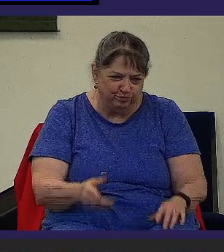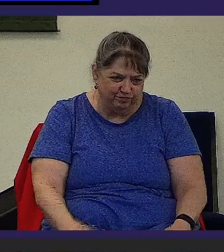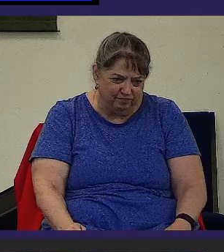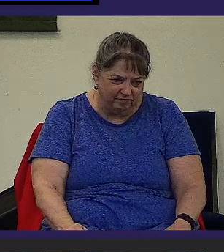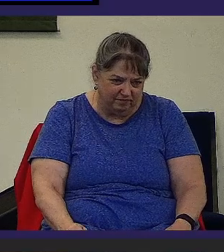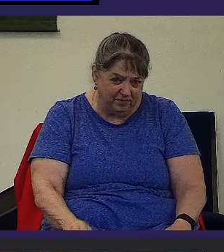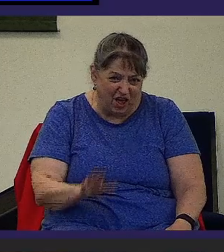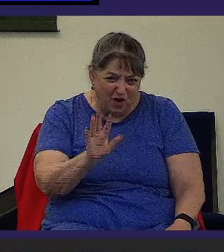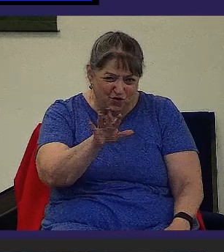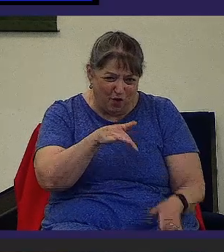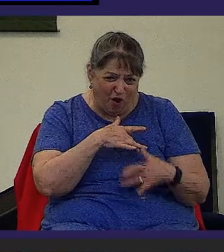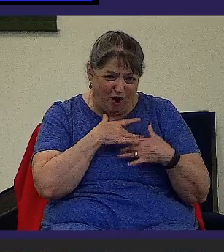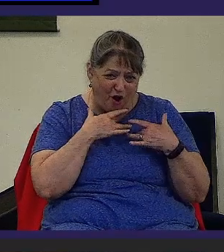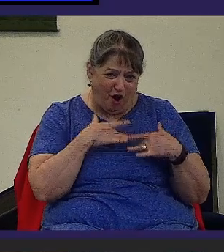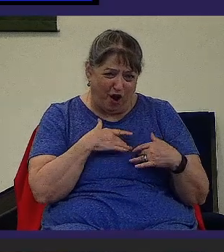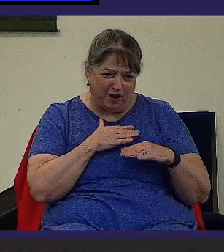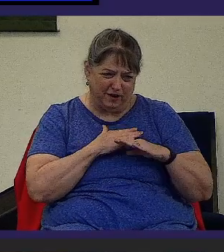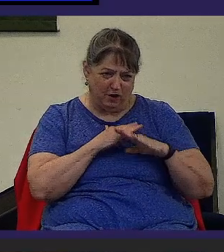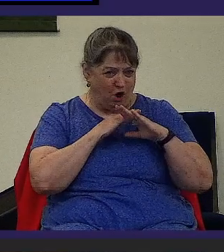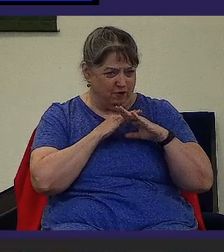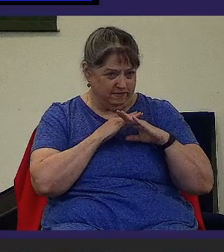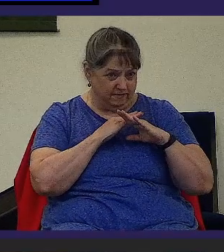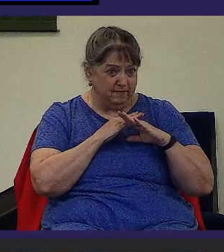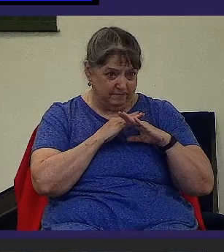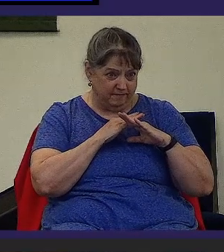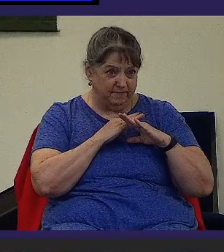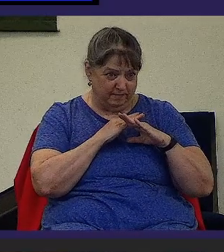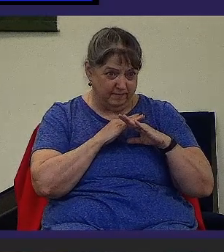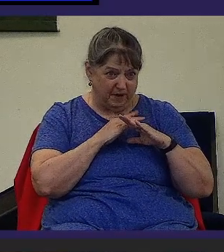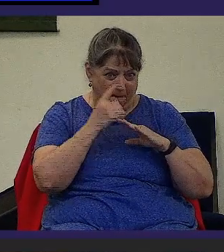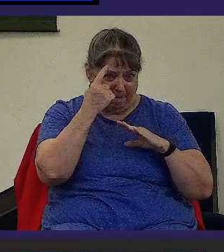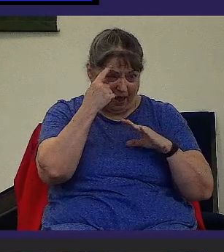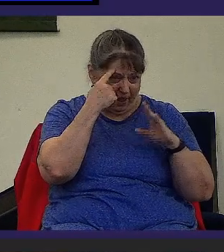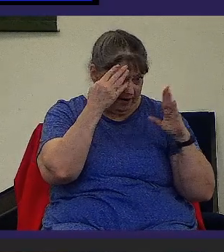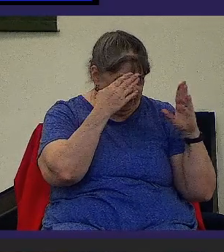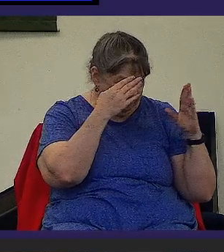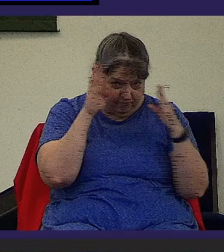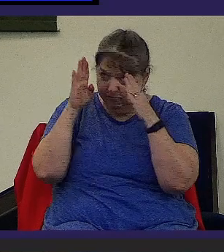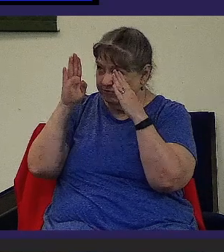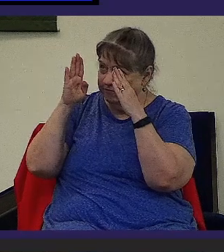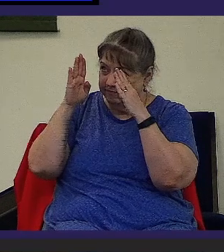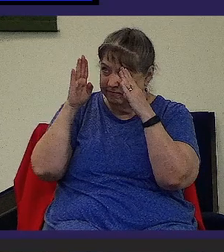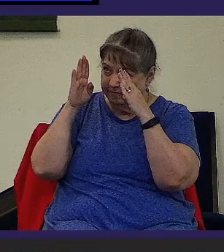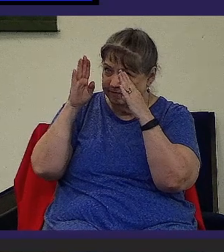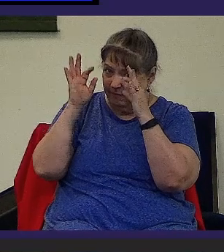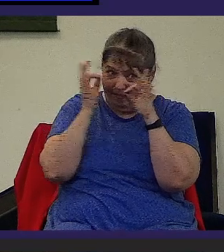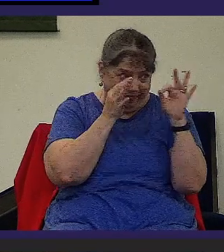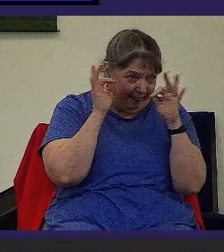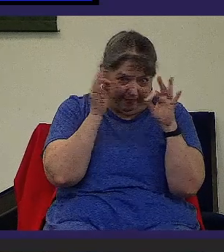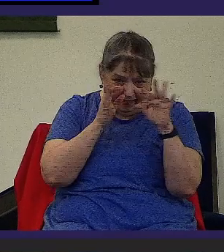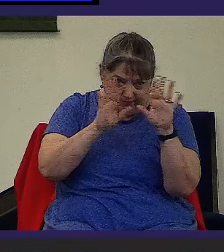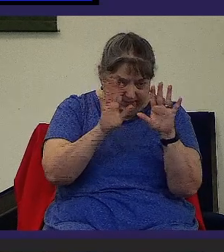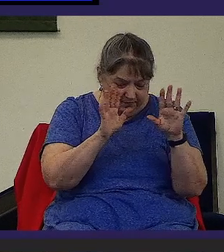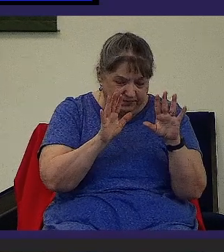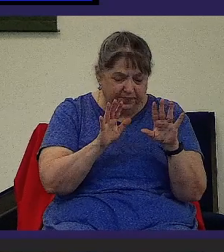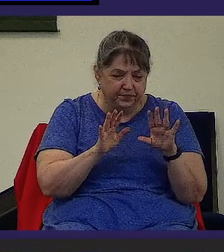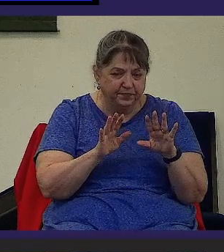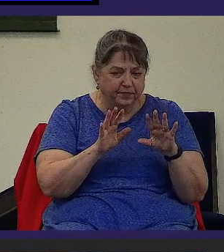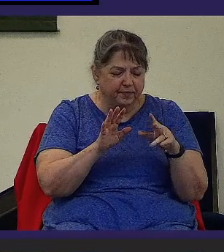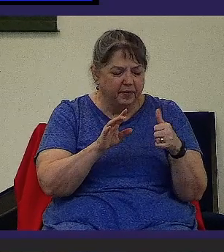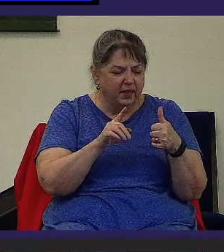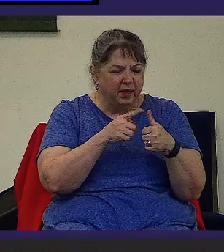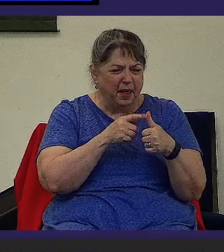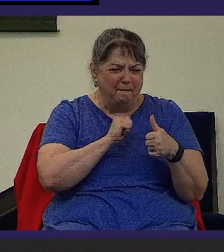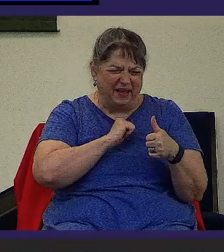your heart keep your focus keep your keep your mindset on what you need to secondly not just yourself but people